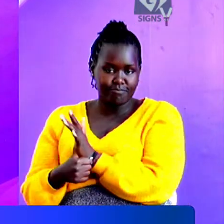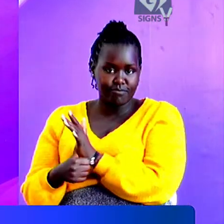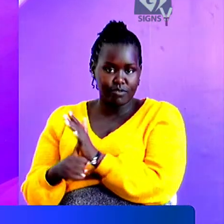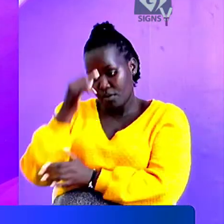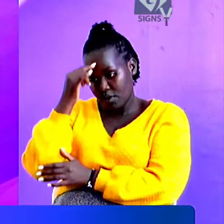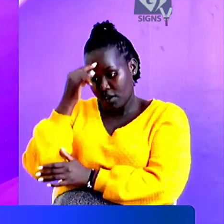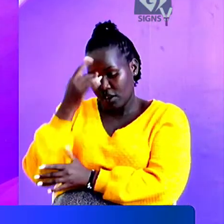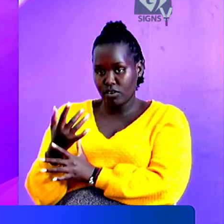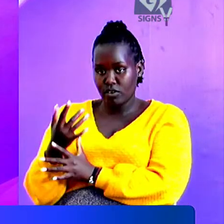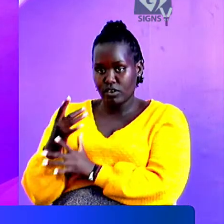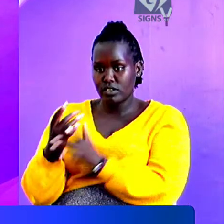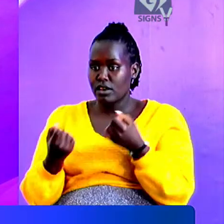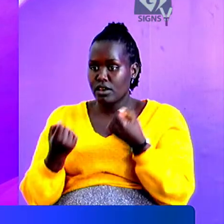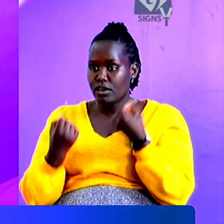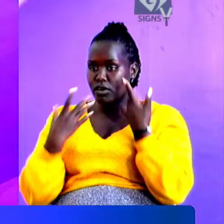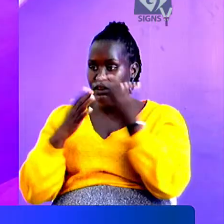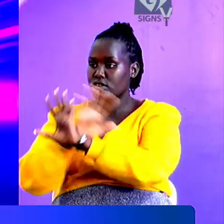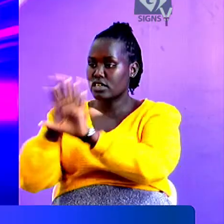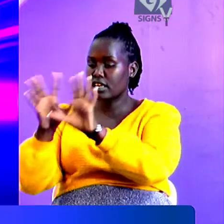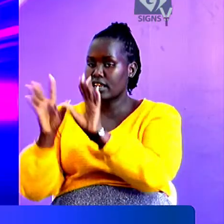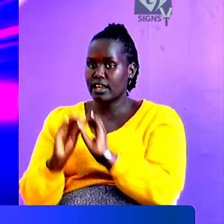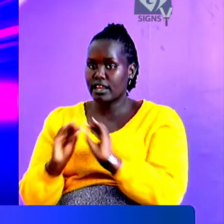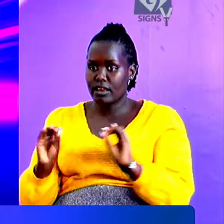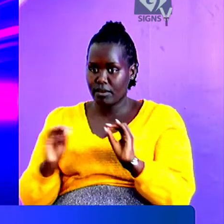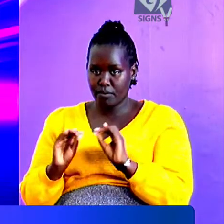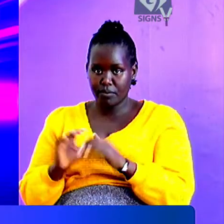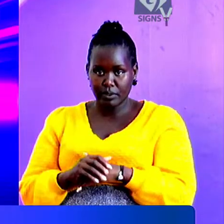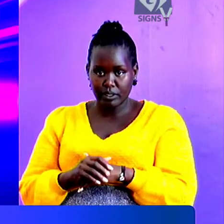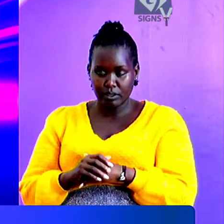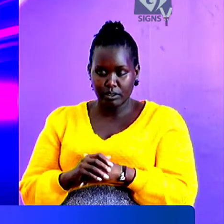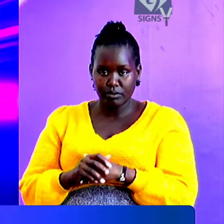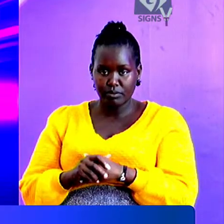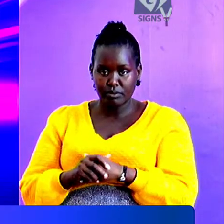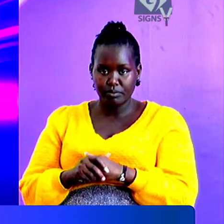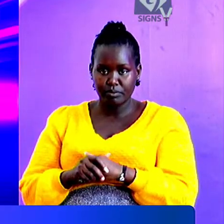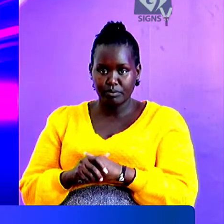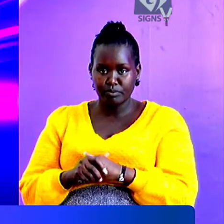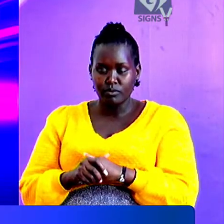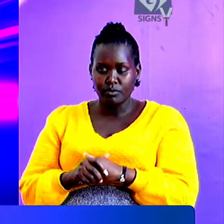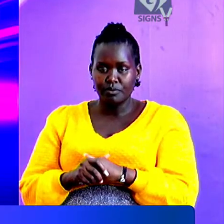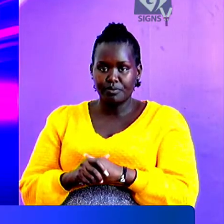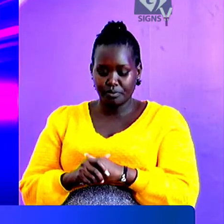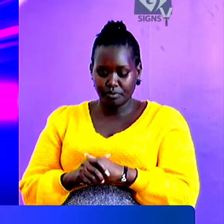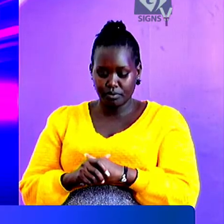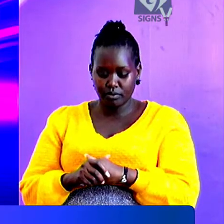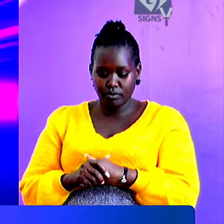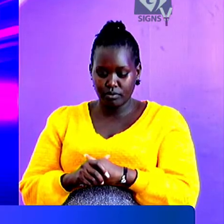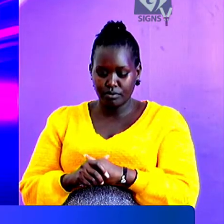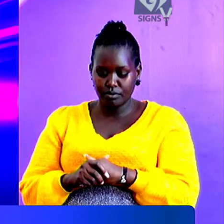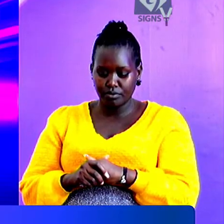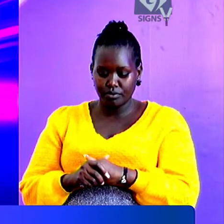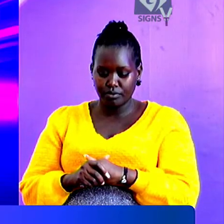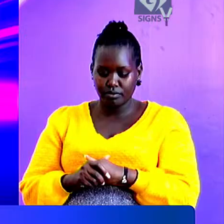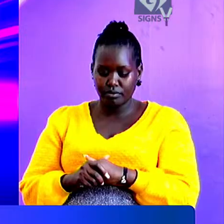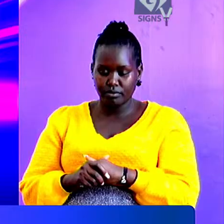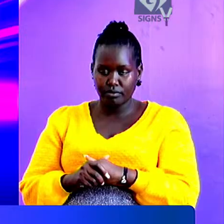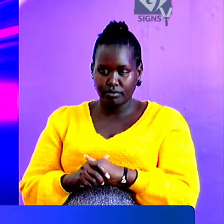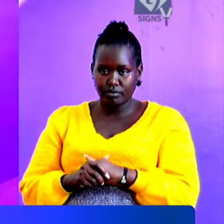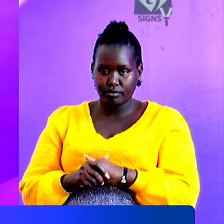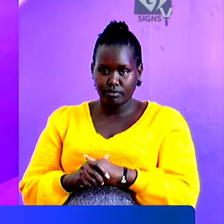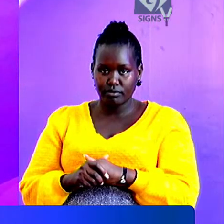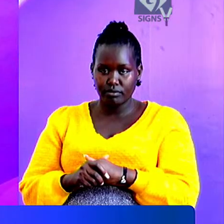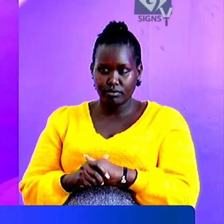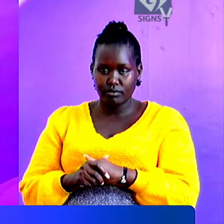has not been understood. Okay, you're telling me I'm bad at my job, basically. I'm not saying you're bad at your job, Or my colleagues are bad at their jobs.